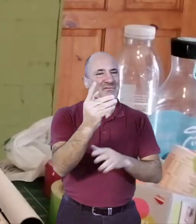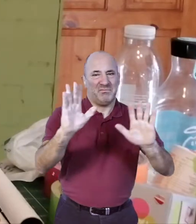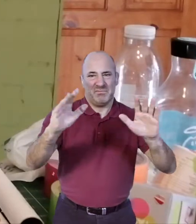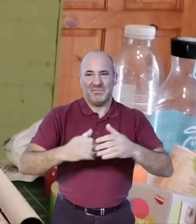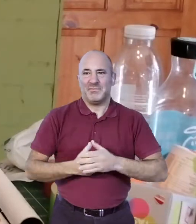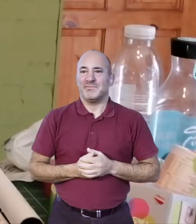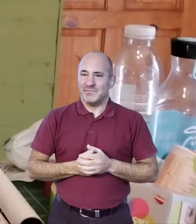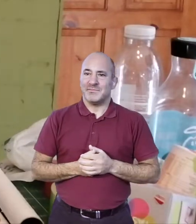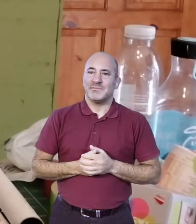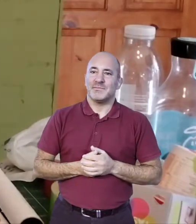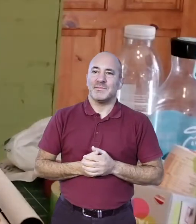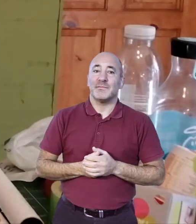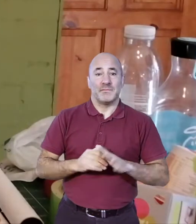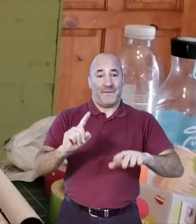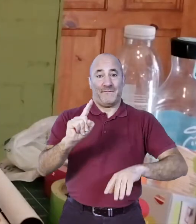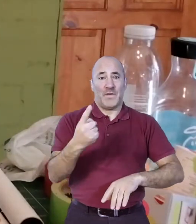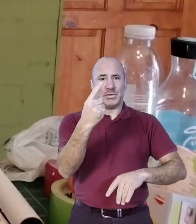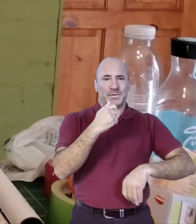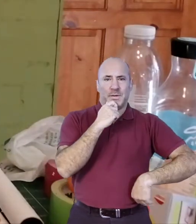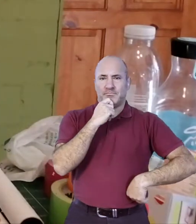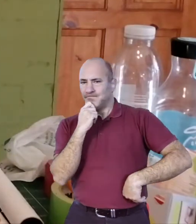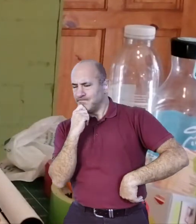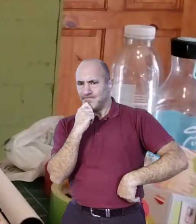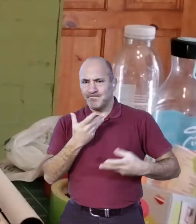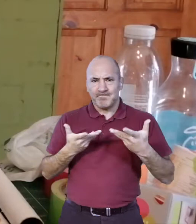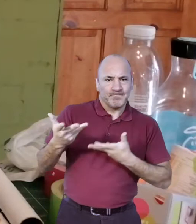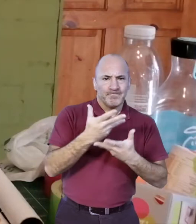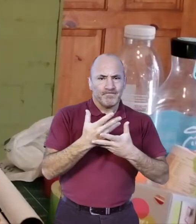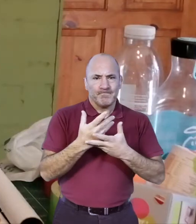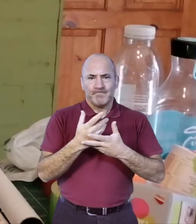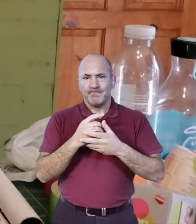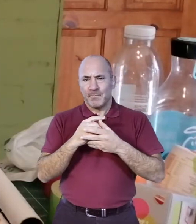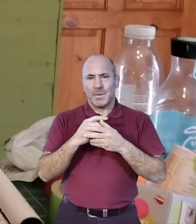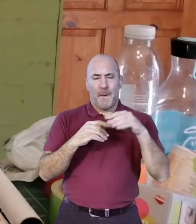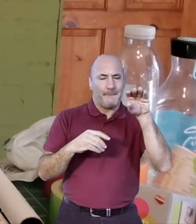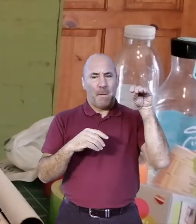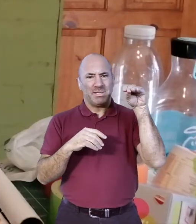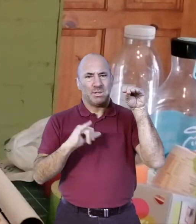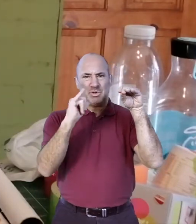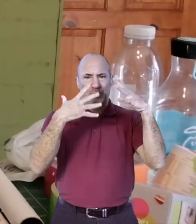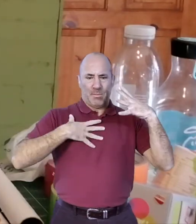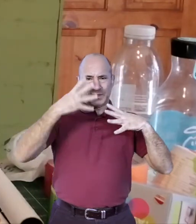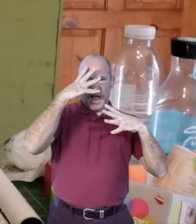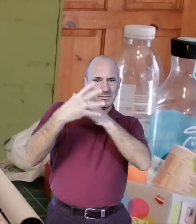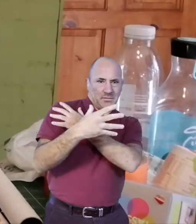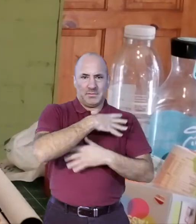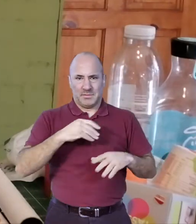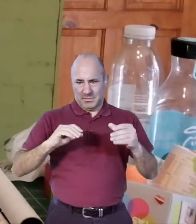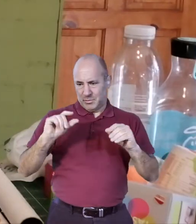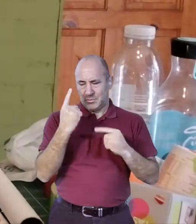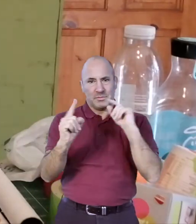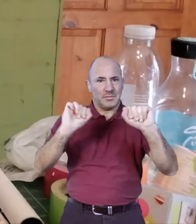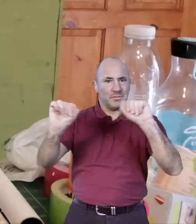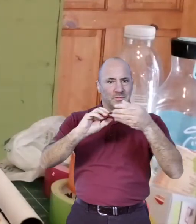It's up to you. First of all, decide amongst yourselves who will be making what part